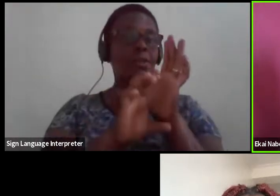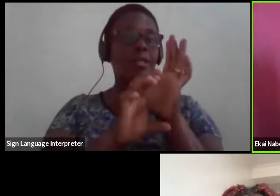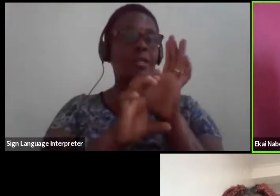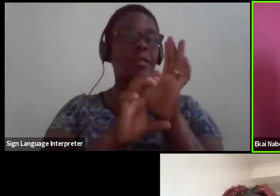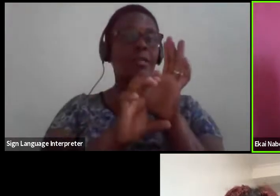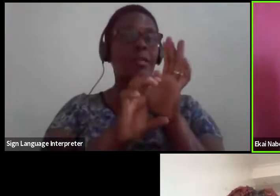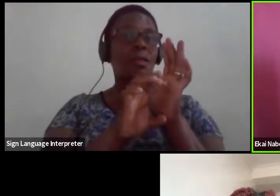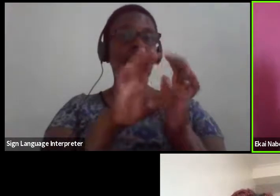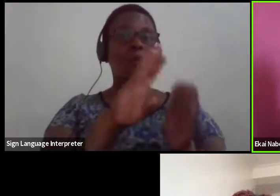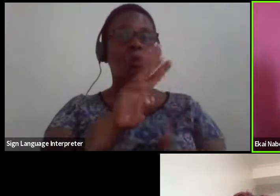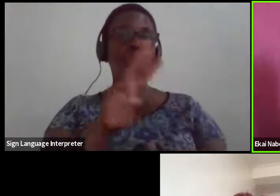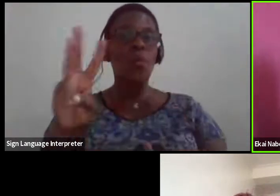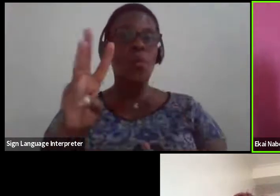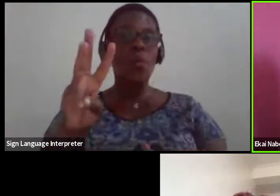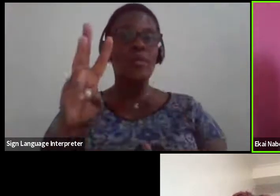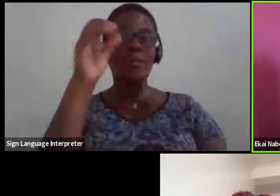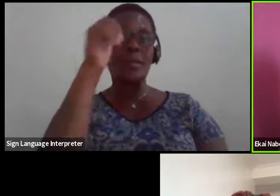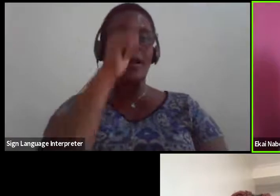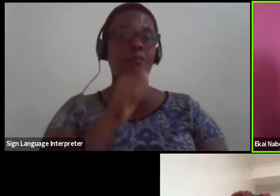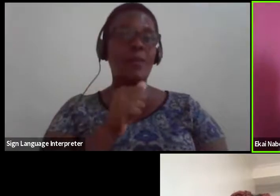our